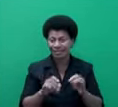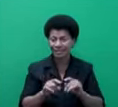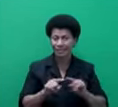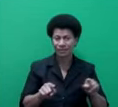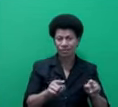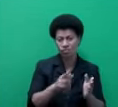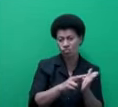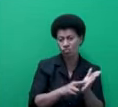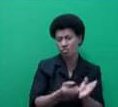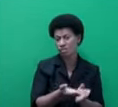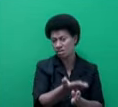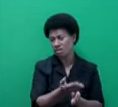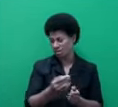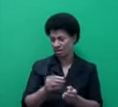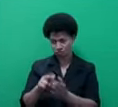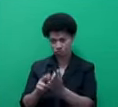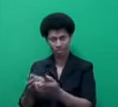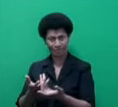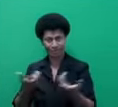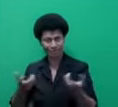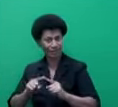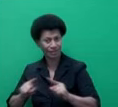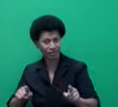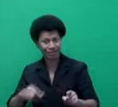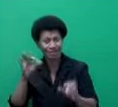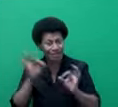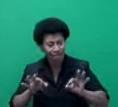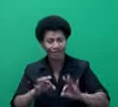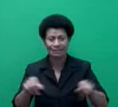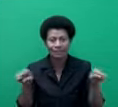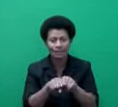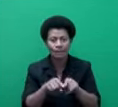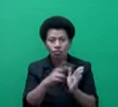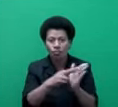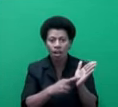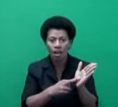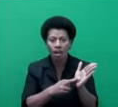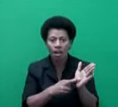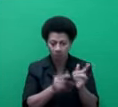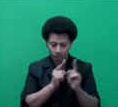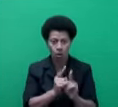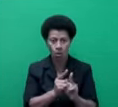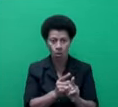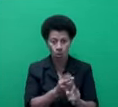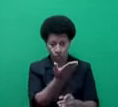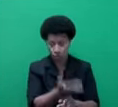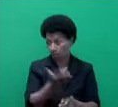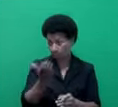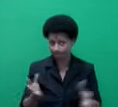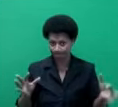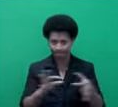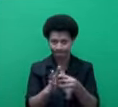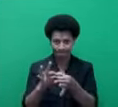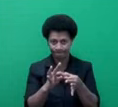and a different set of rules for you. It absolutely isn't. It's the same set of rules that we are governed by. It's the same set of rules